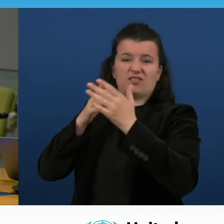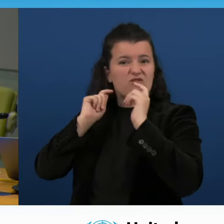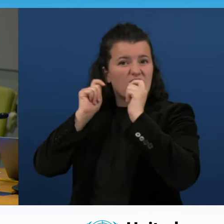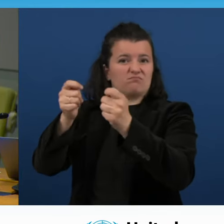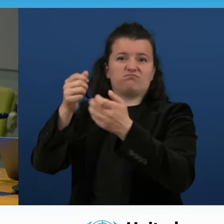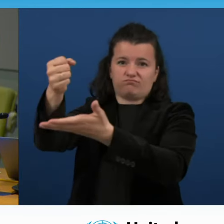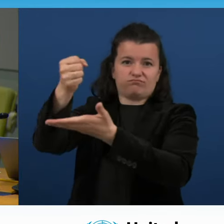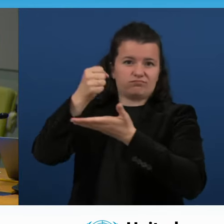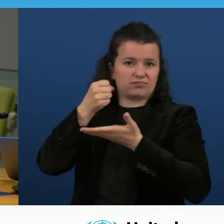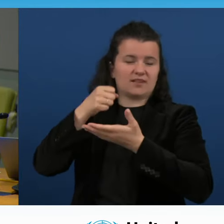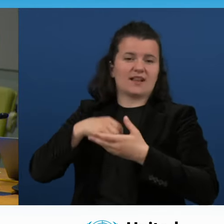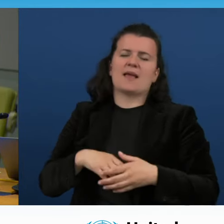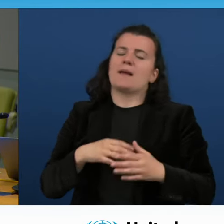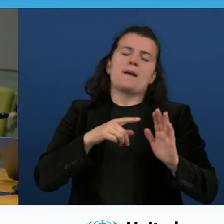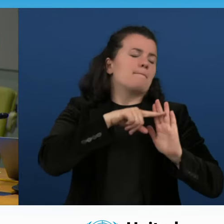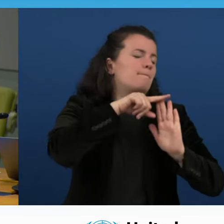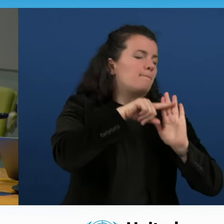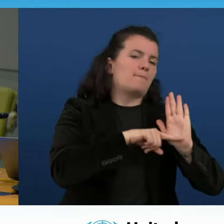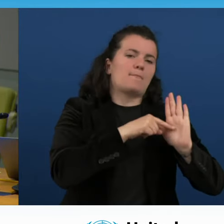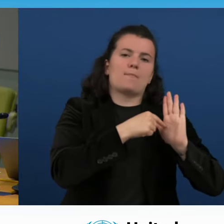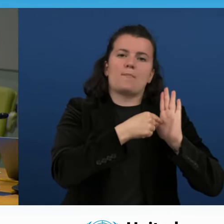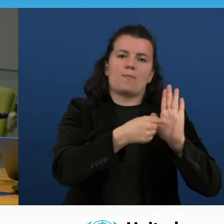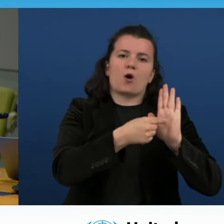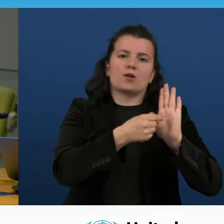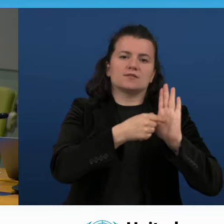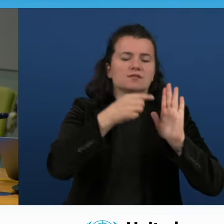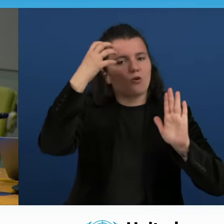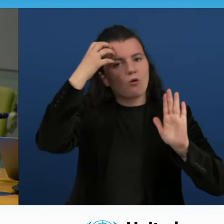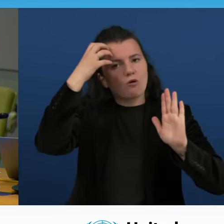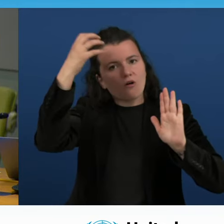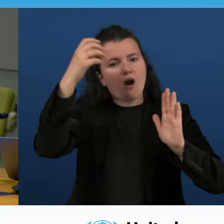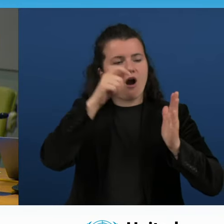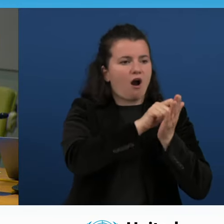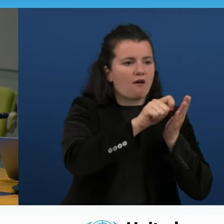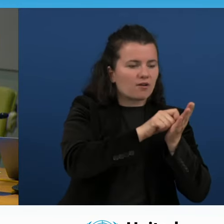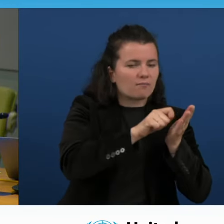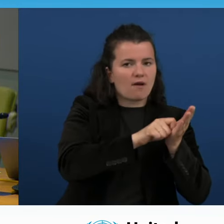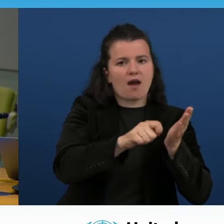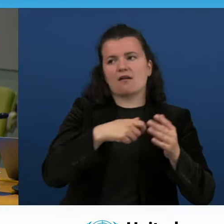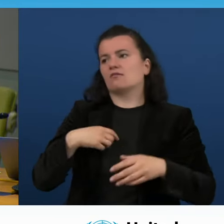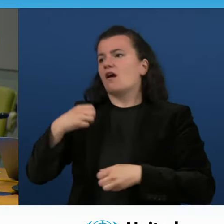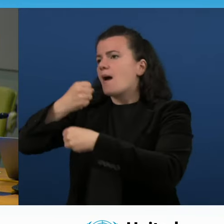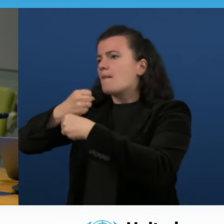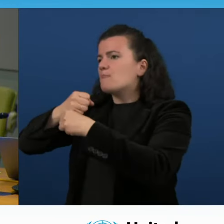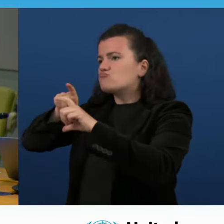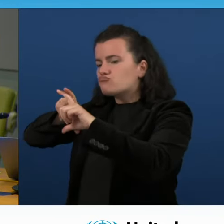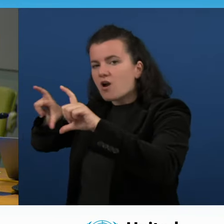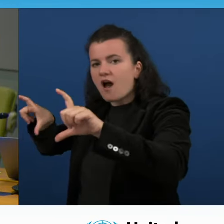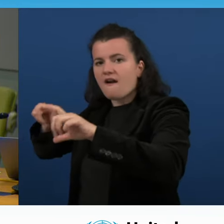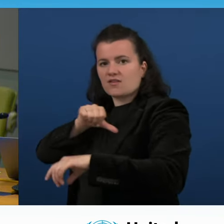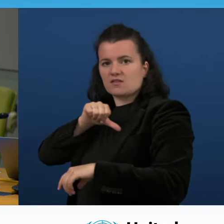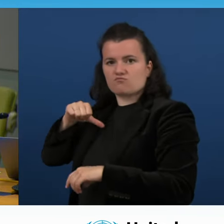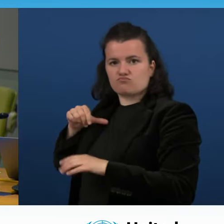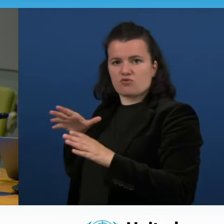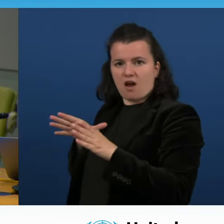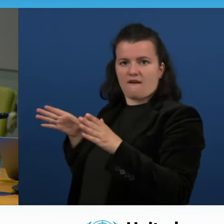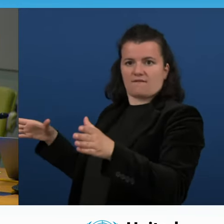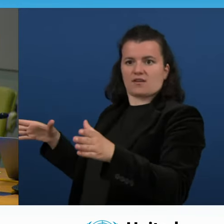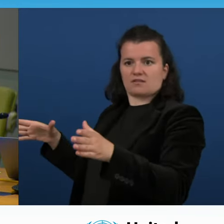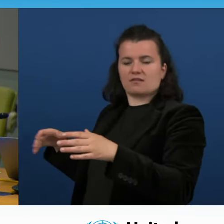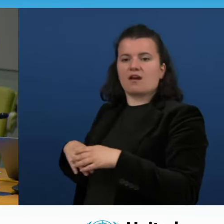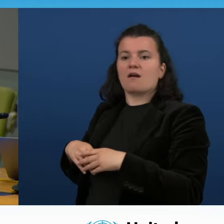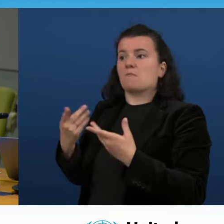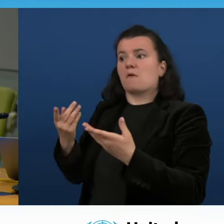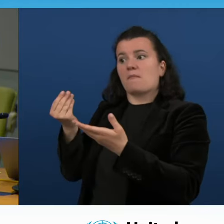deliberate policies by governments and private sectors that provide for a certain percentage of funds that are set aside